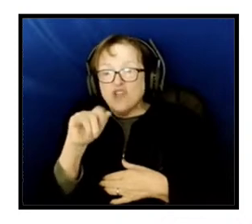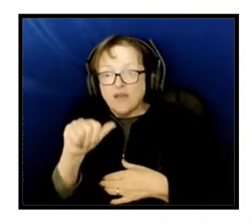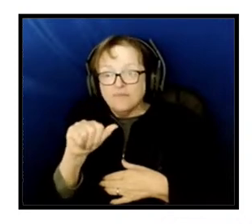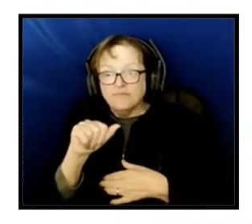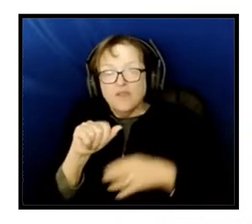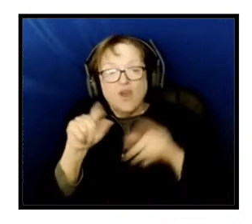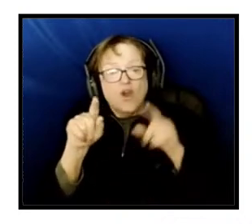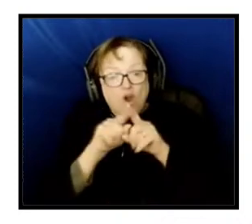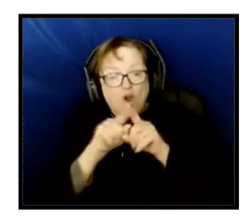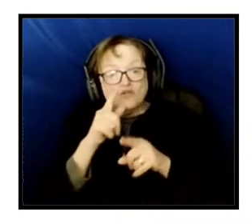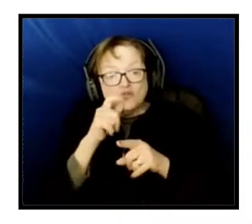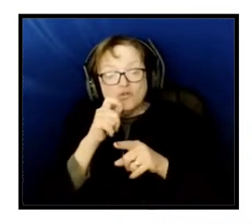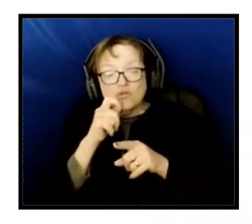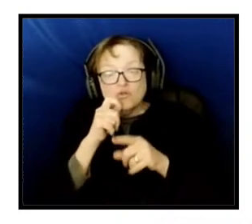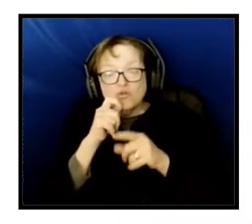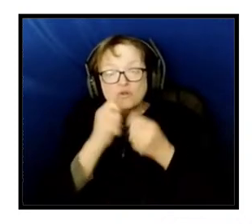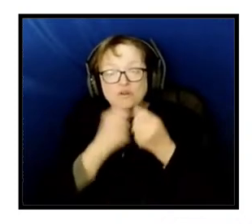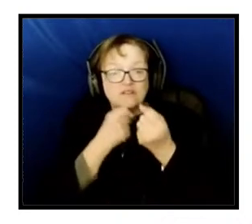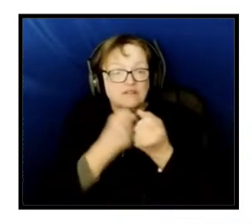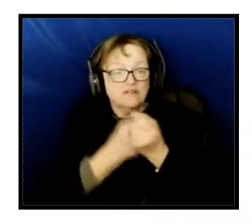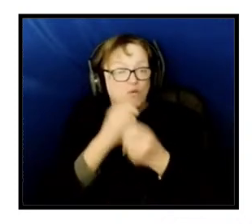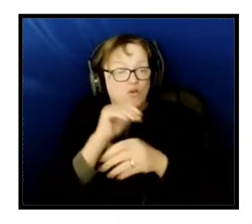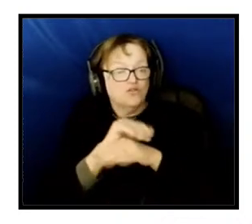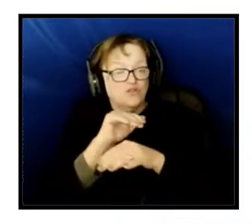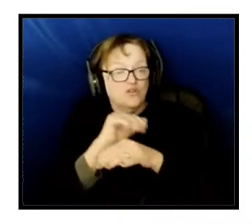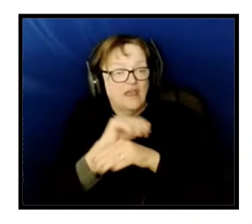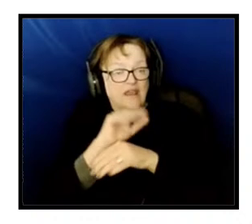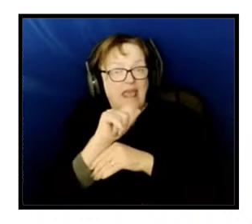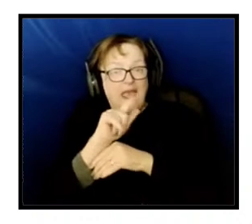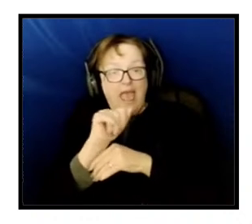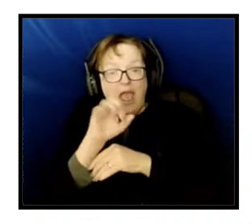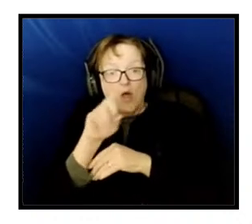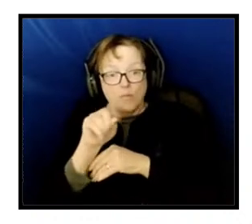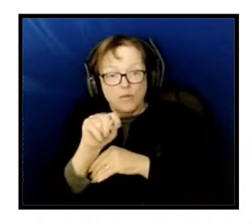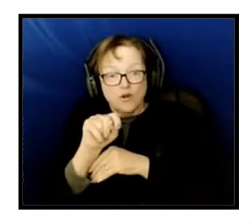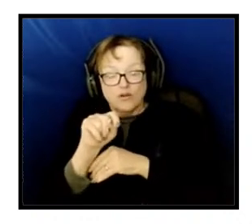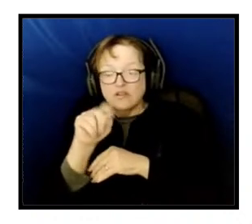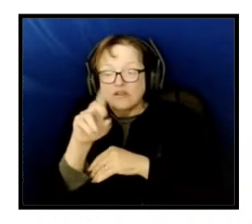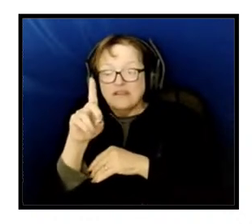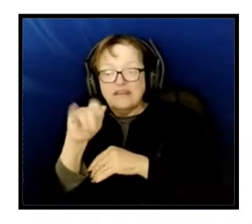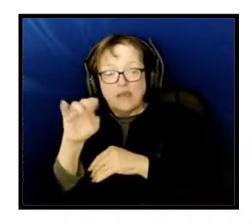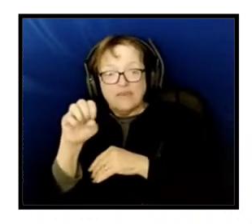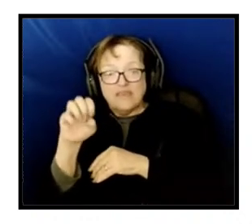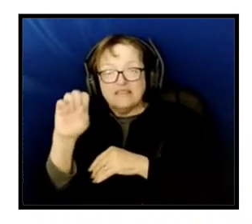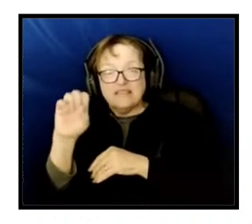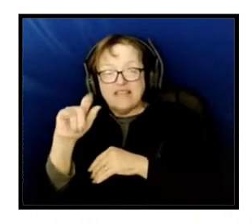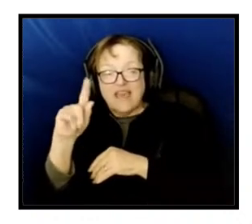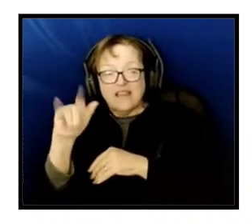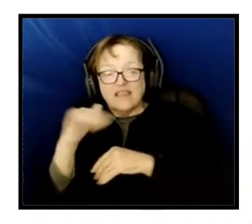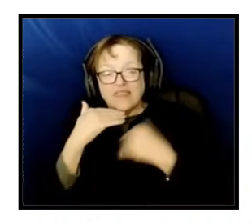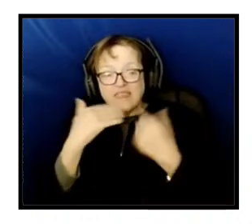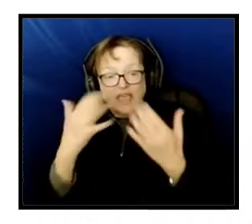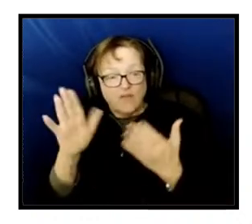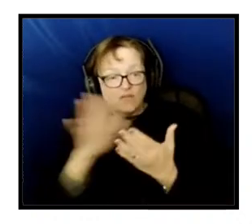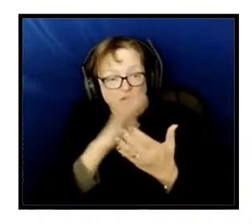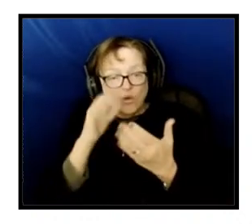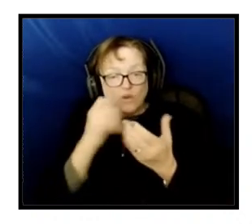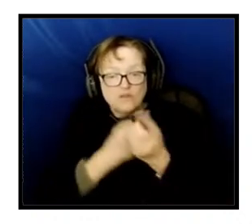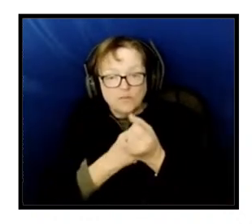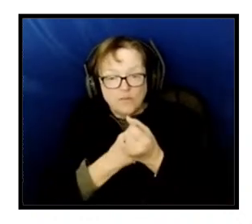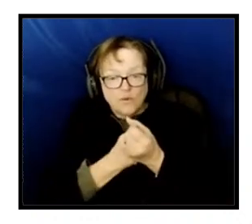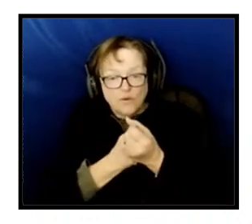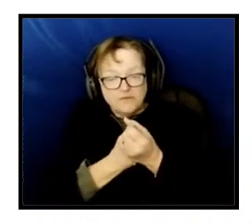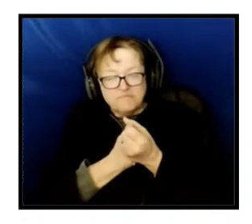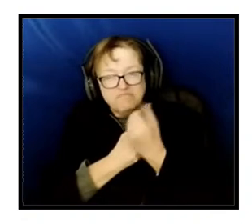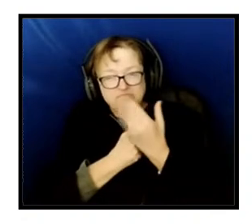the folks who also helped to bring tonight together, Albert, Debbie, and Sally, thank you for your additional program support. It